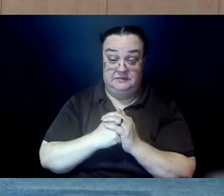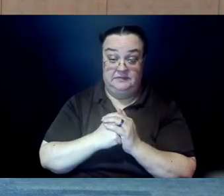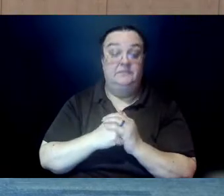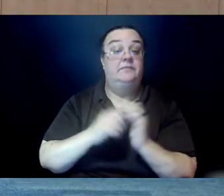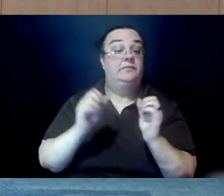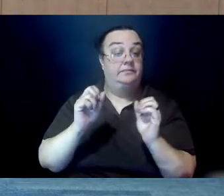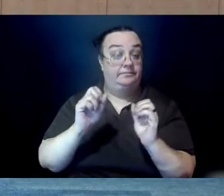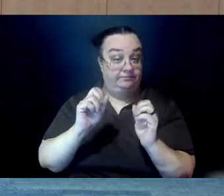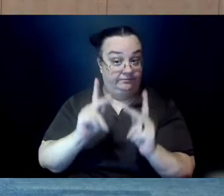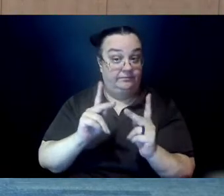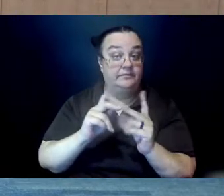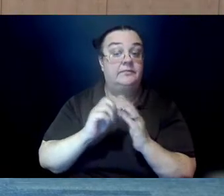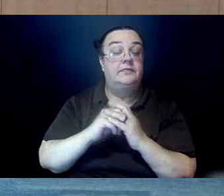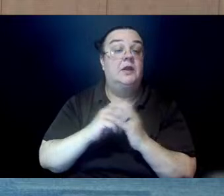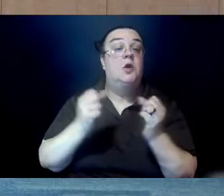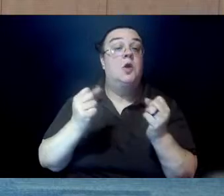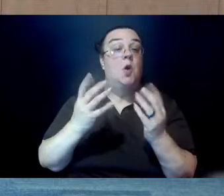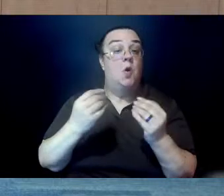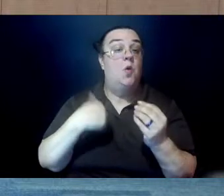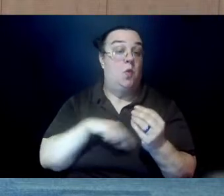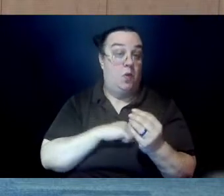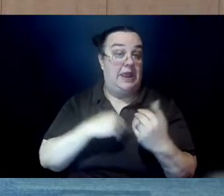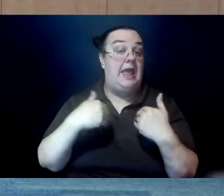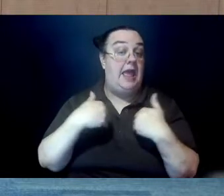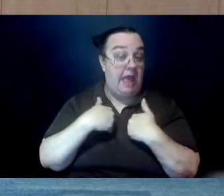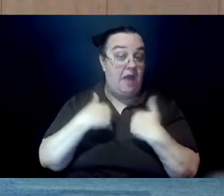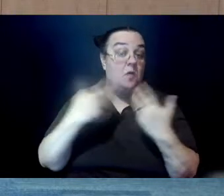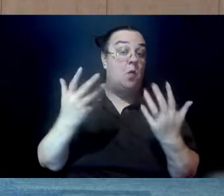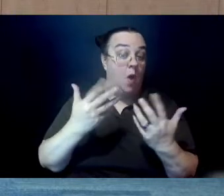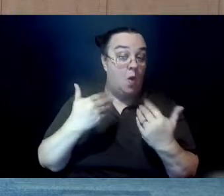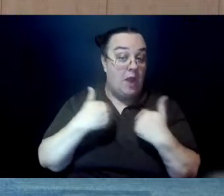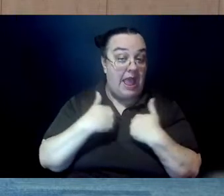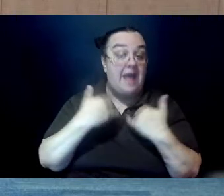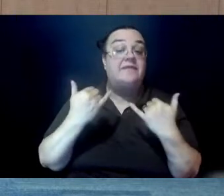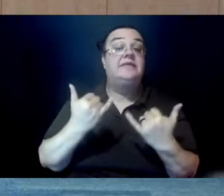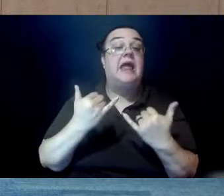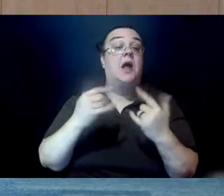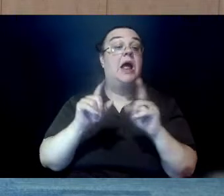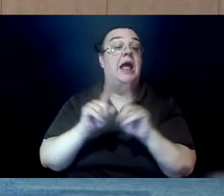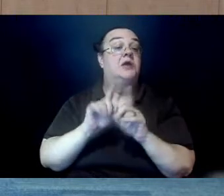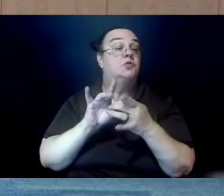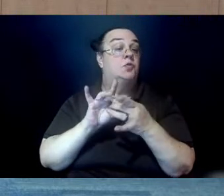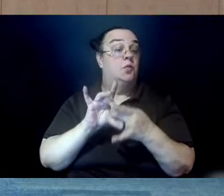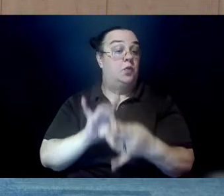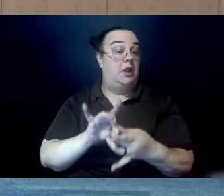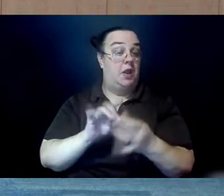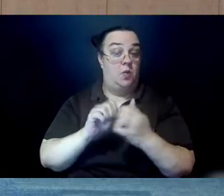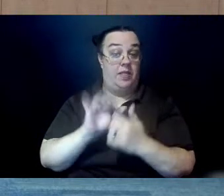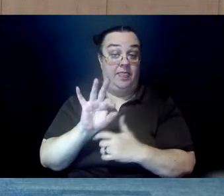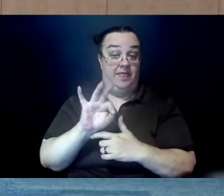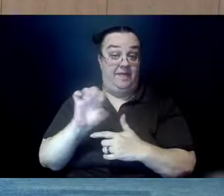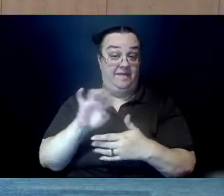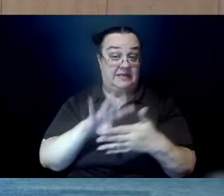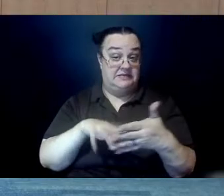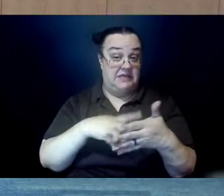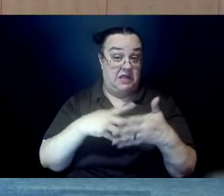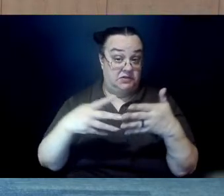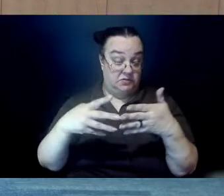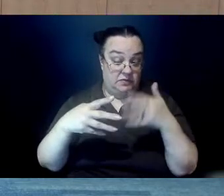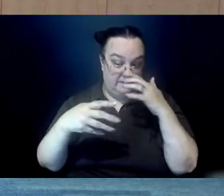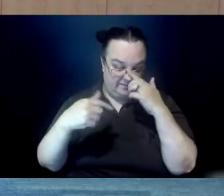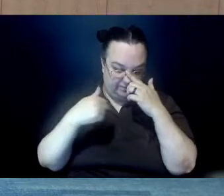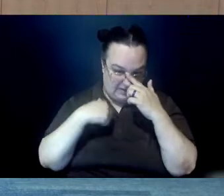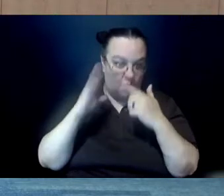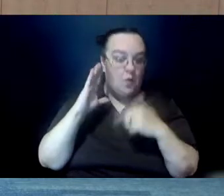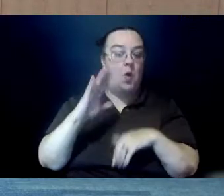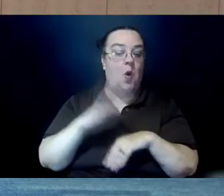Okay, so we have what we have. With regard to the fee schedule, I will go on record